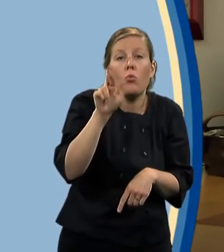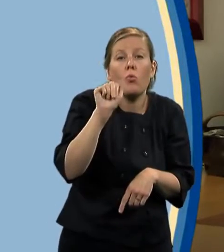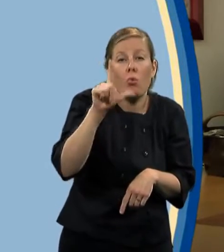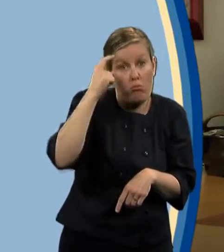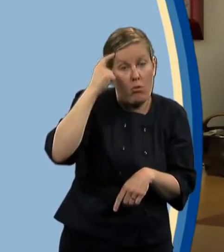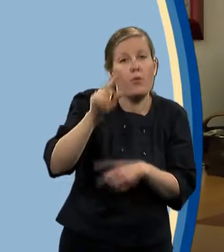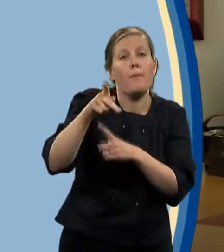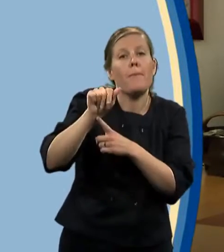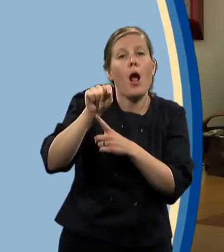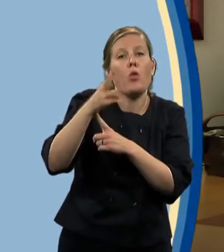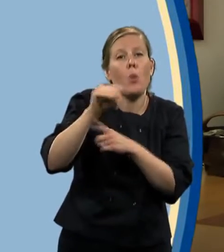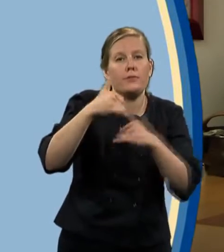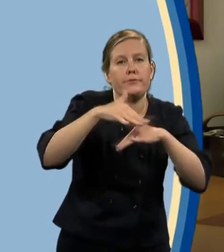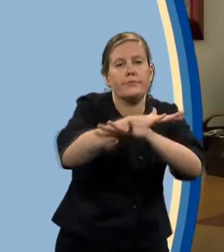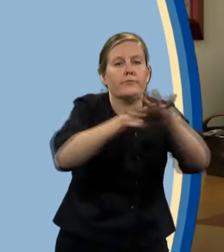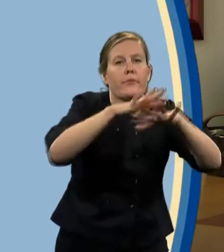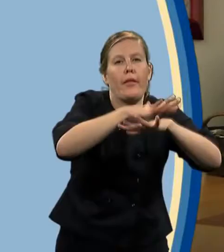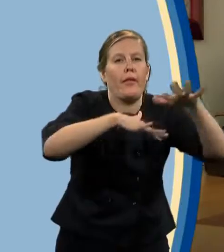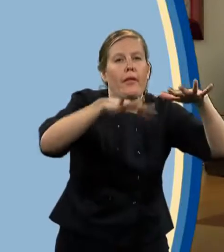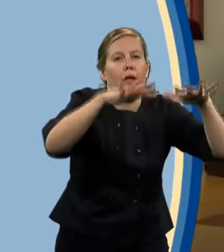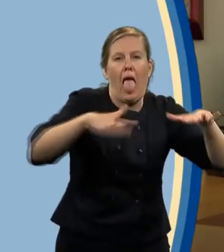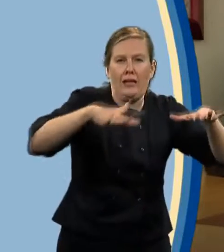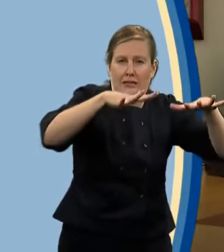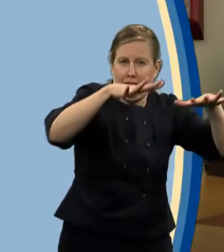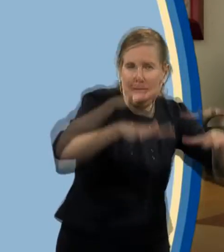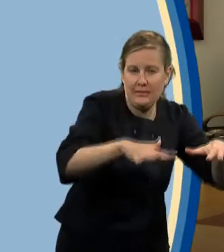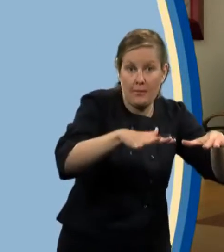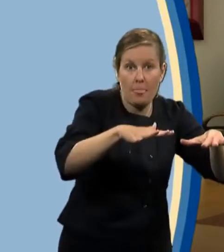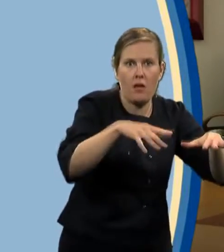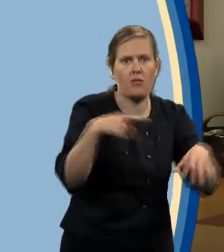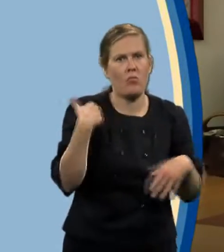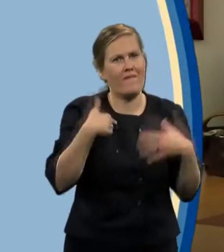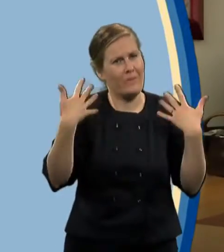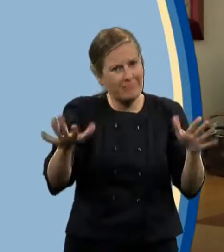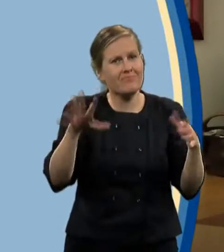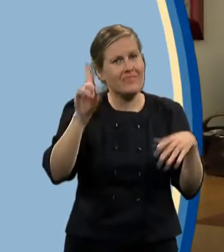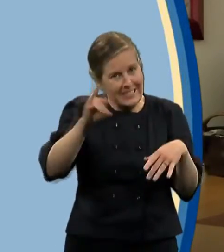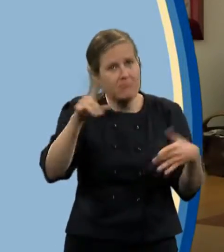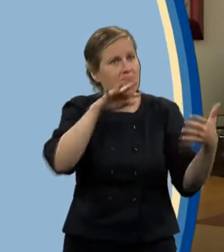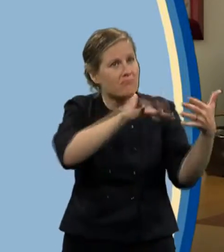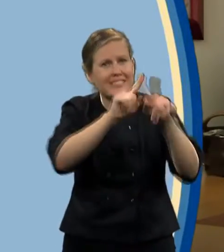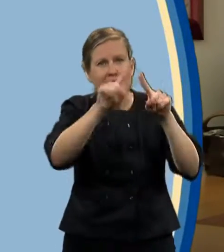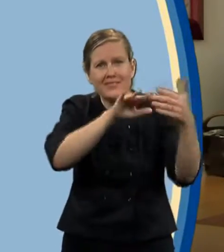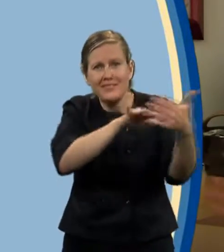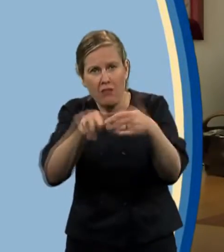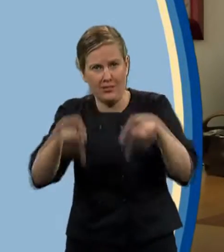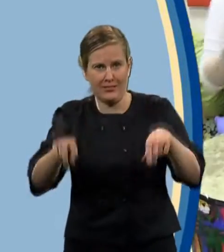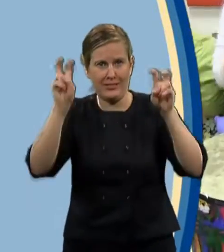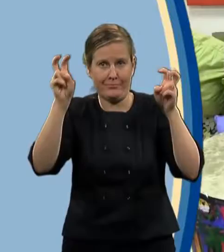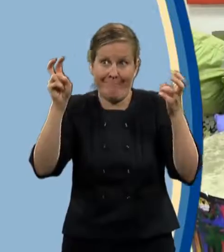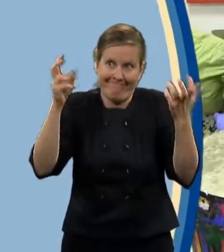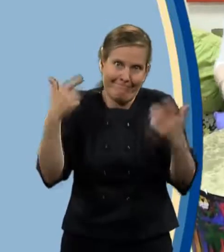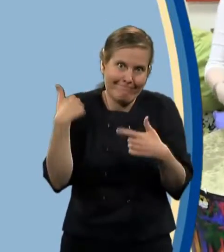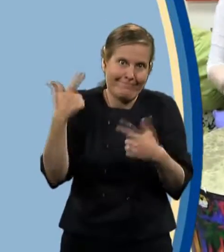child's brain's neural pathways are becoming set and established.